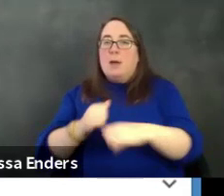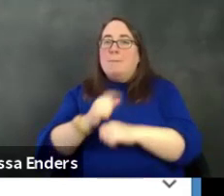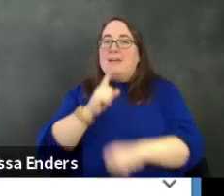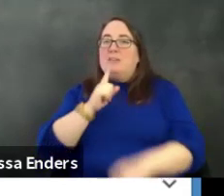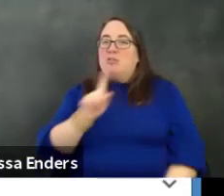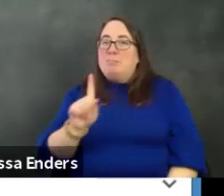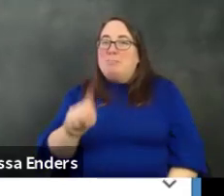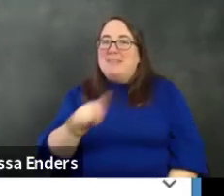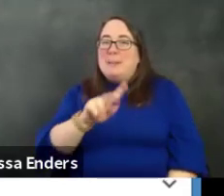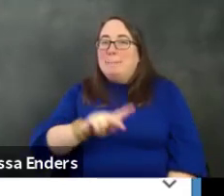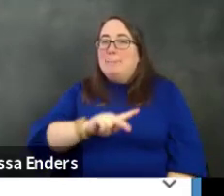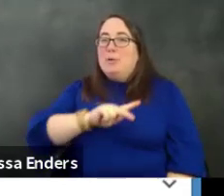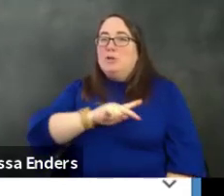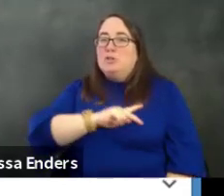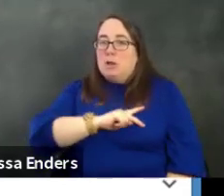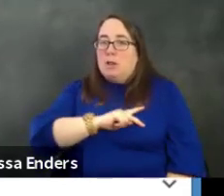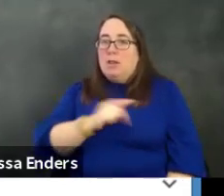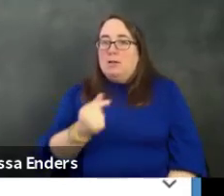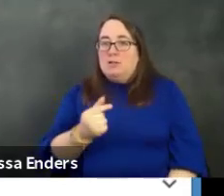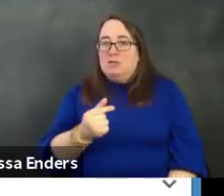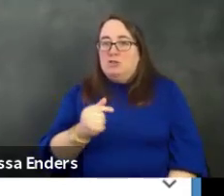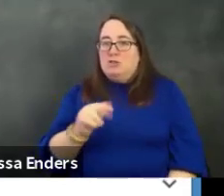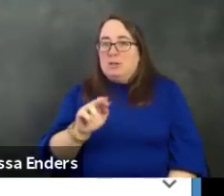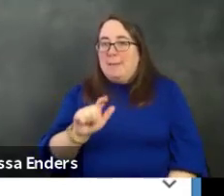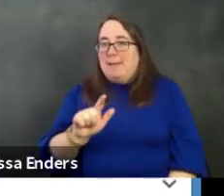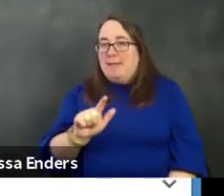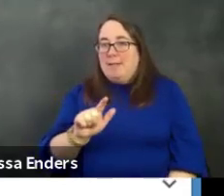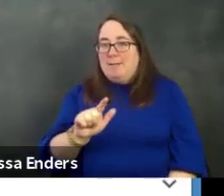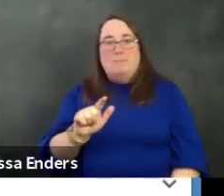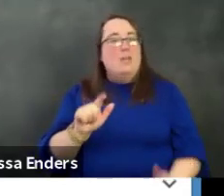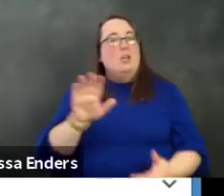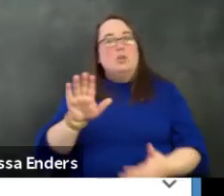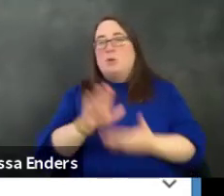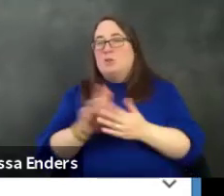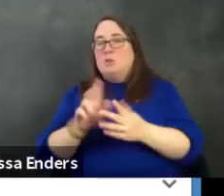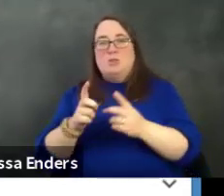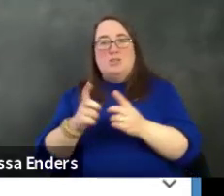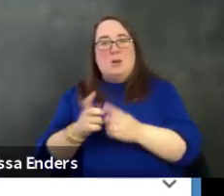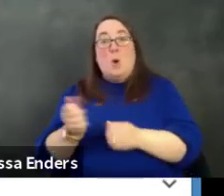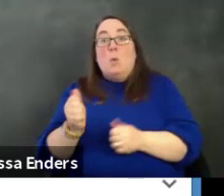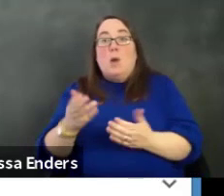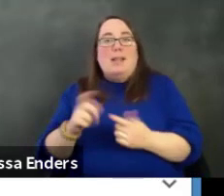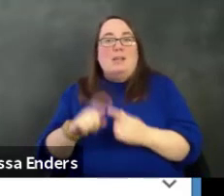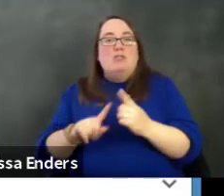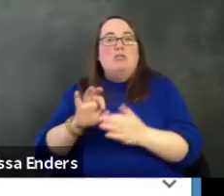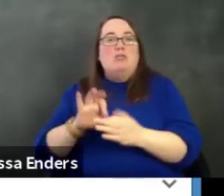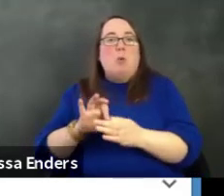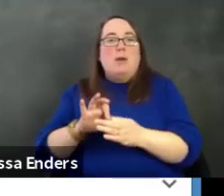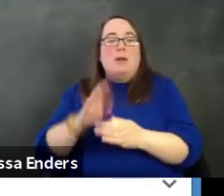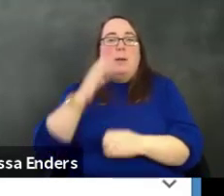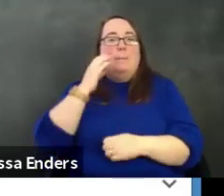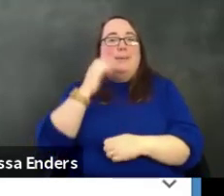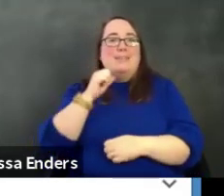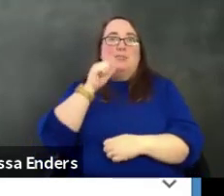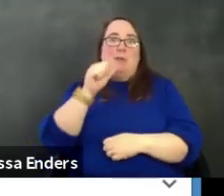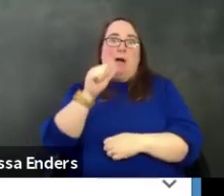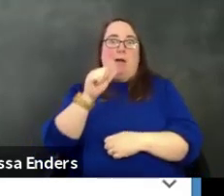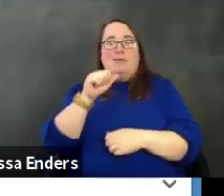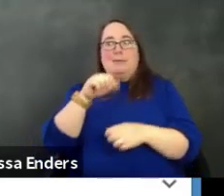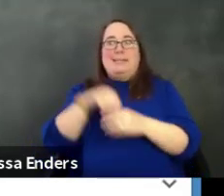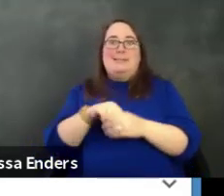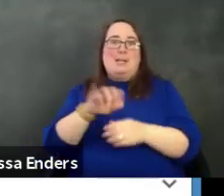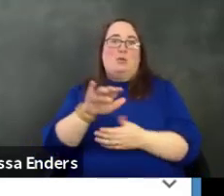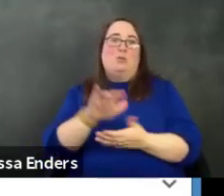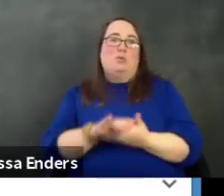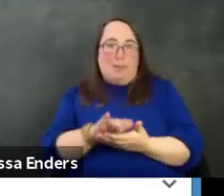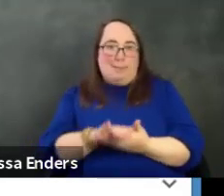personal Gmail to try and join. Your school district most likely will not let you join outside of your domain with your